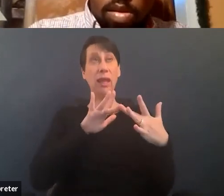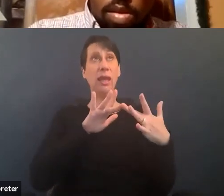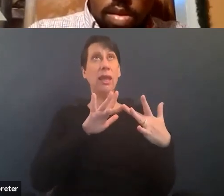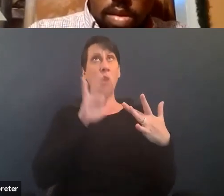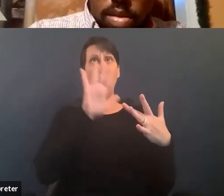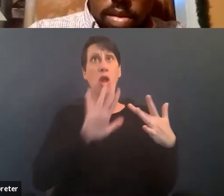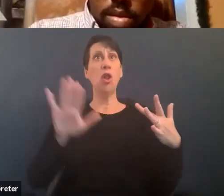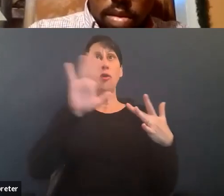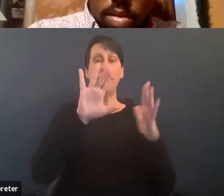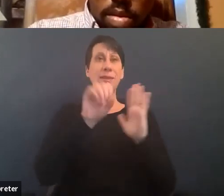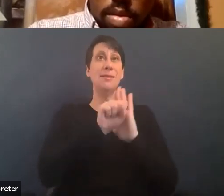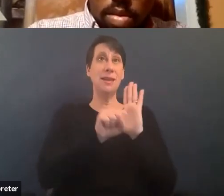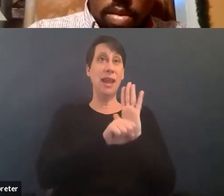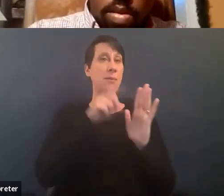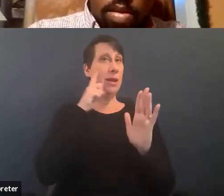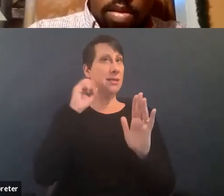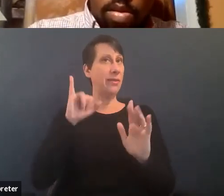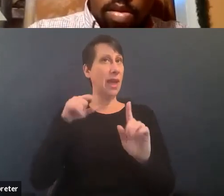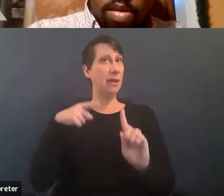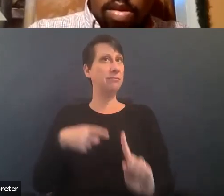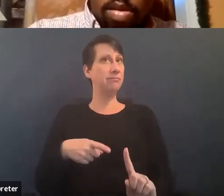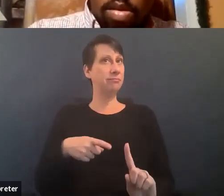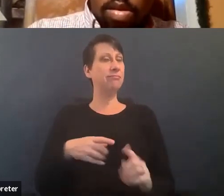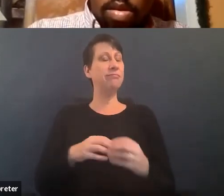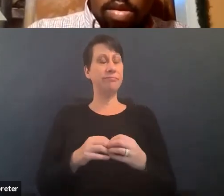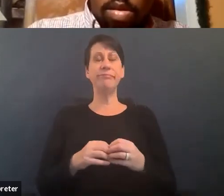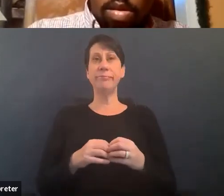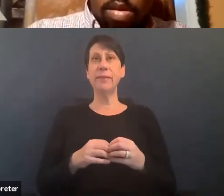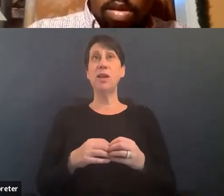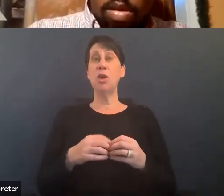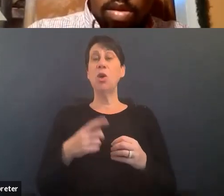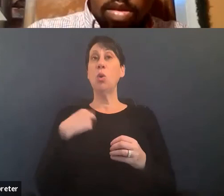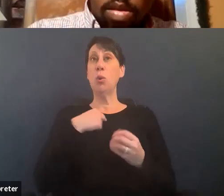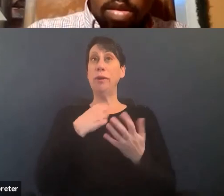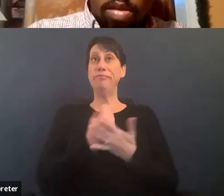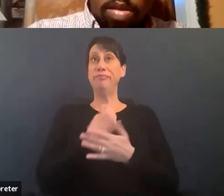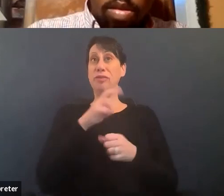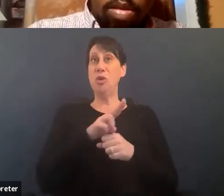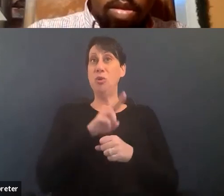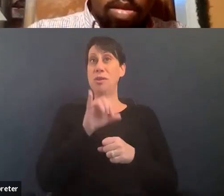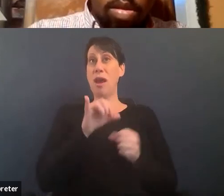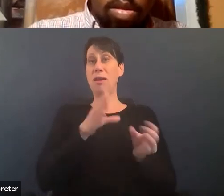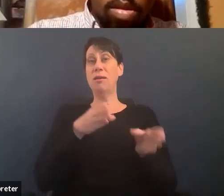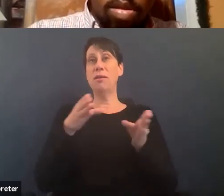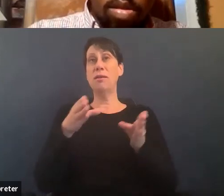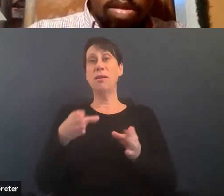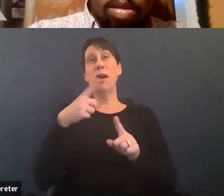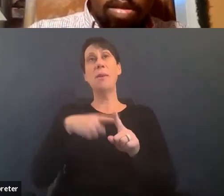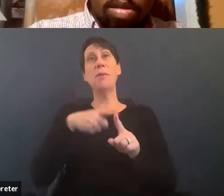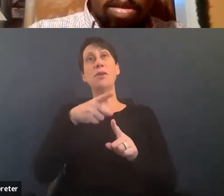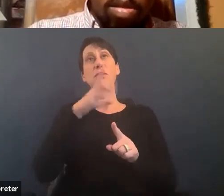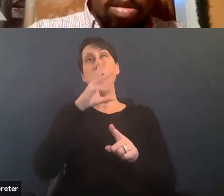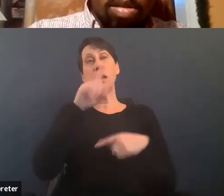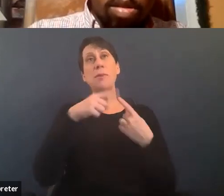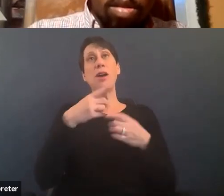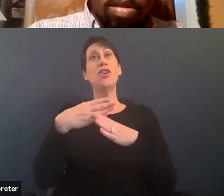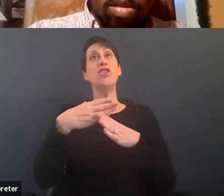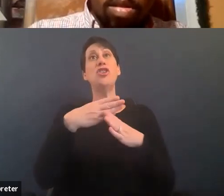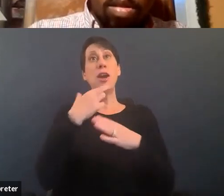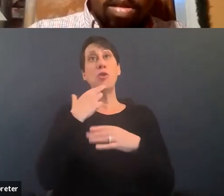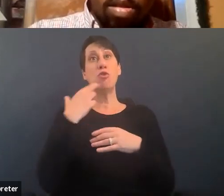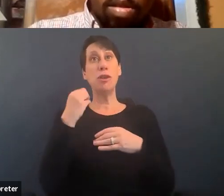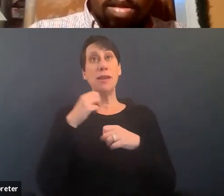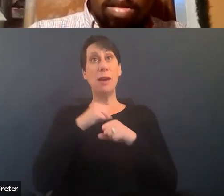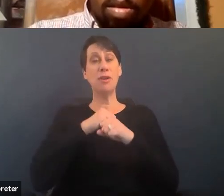An unfortunate situation, but we were able to use that. And I know many of you have talked about shared risk and protective factors